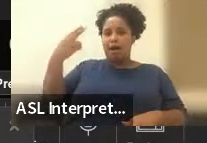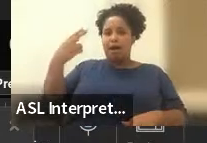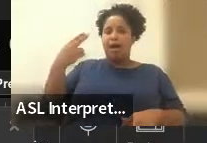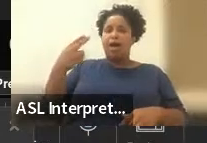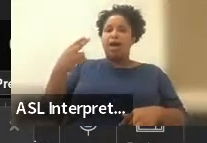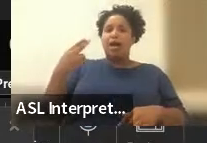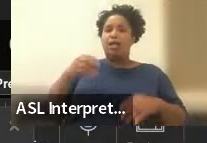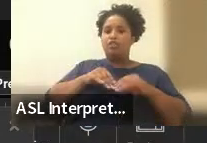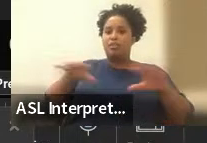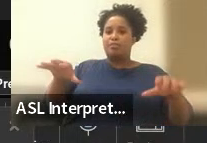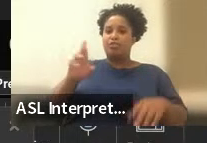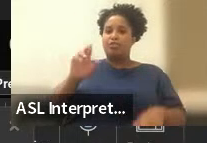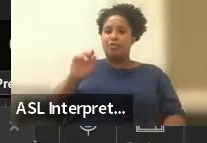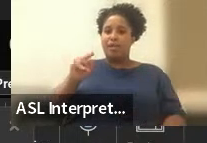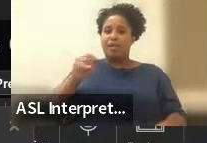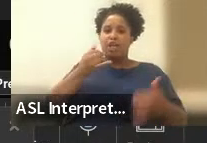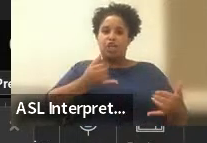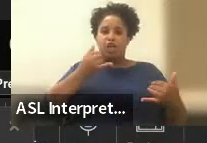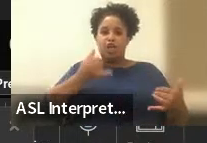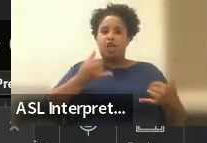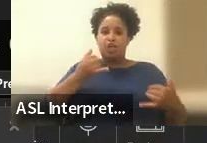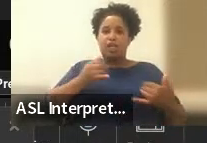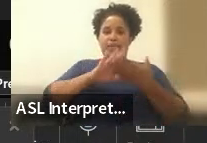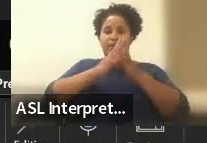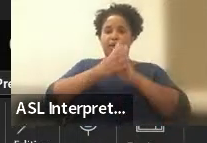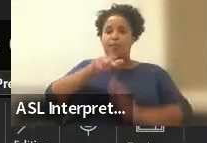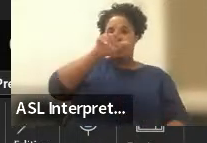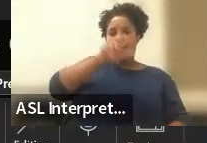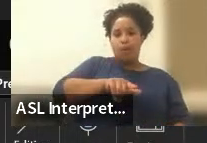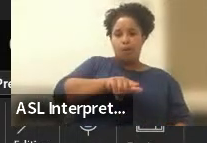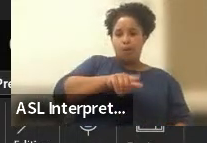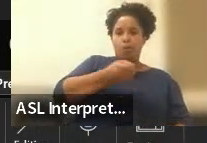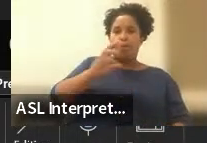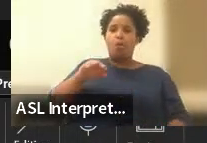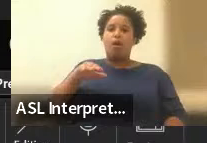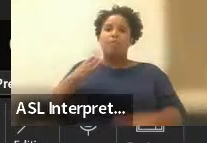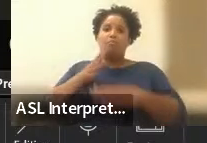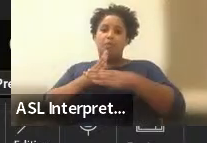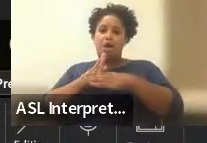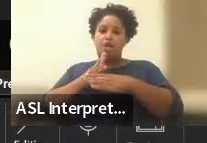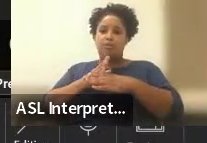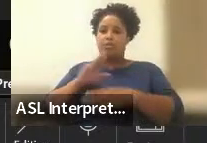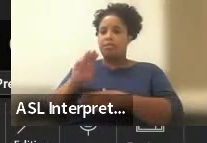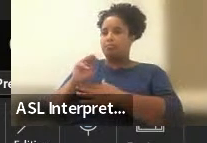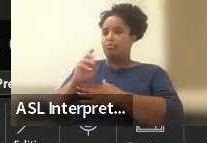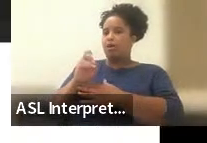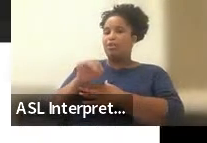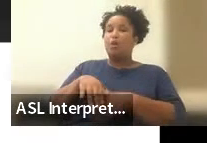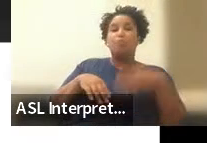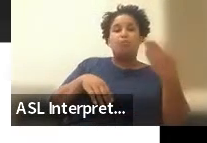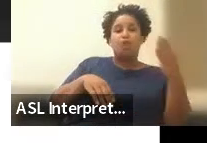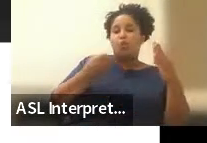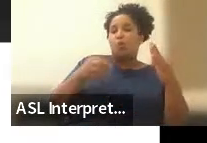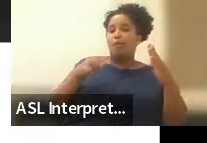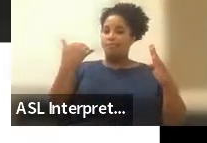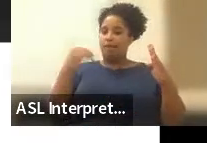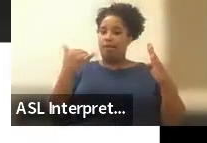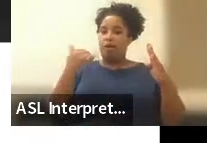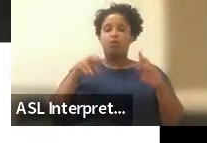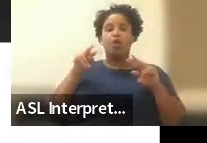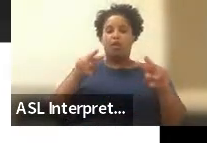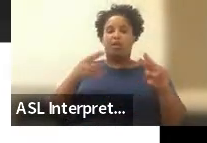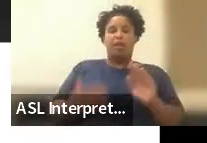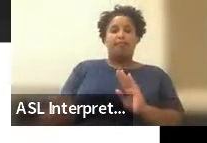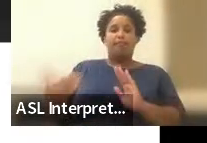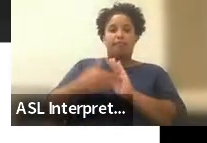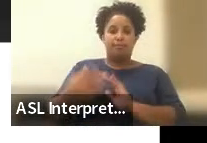then the current transmission rates were either low or moderate. So we'll take a look at that again to